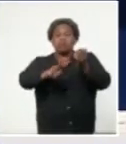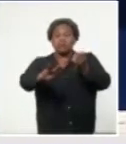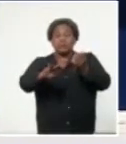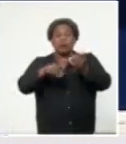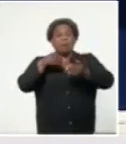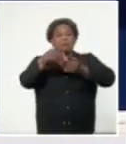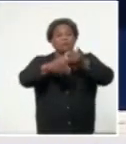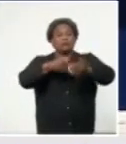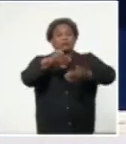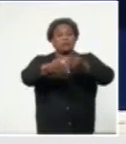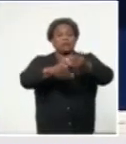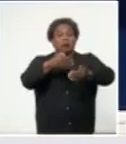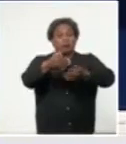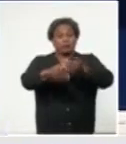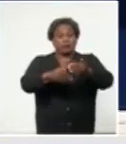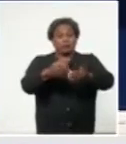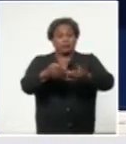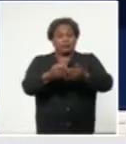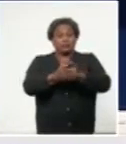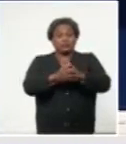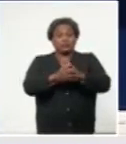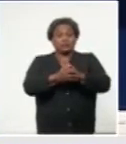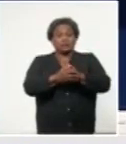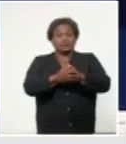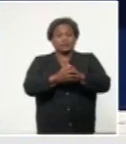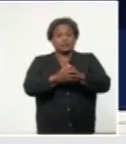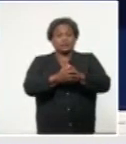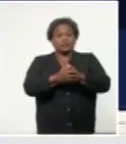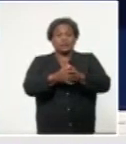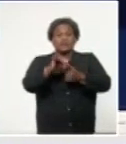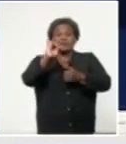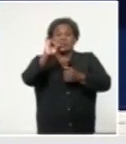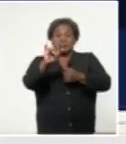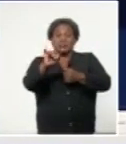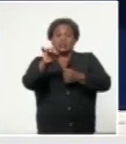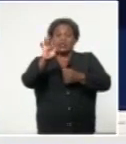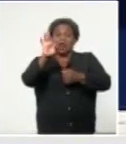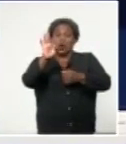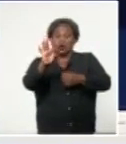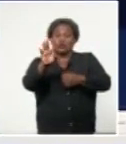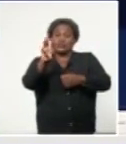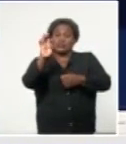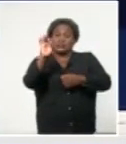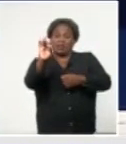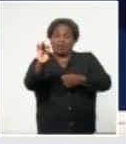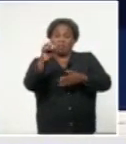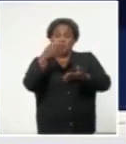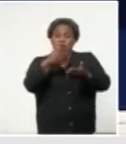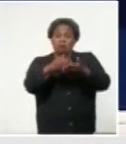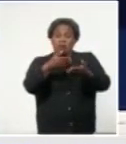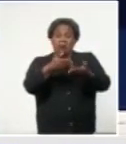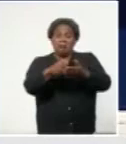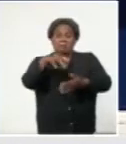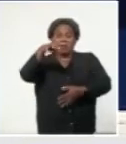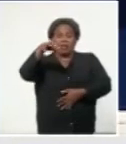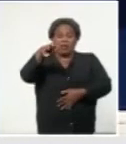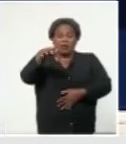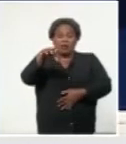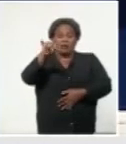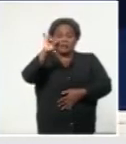provinces processed 687 samples. Pinar del Rio with 66, Artemisa with